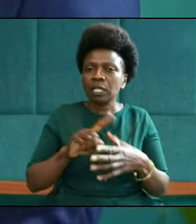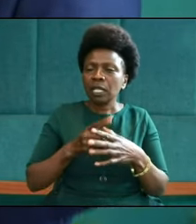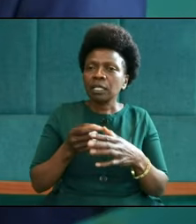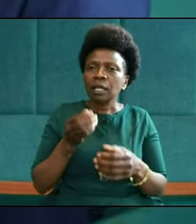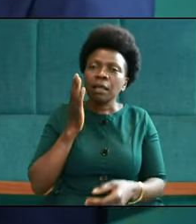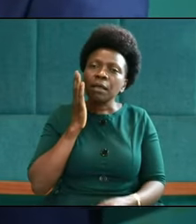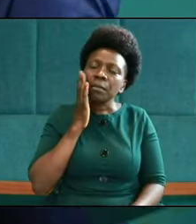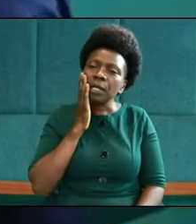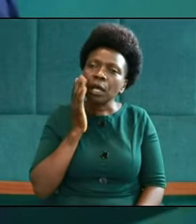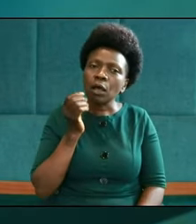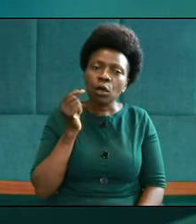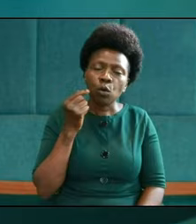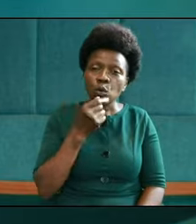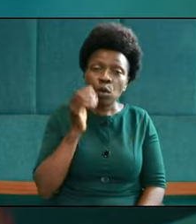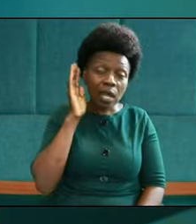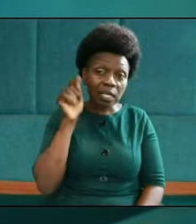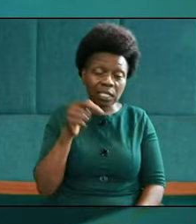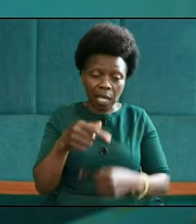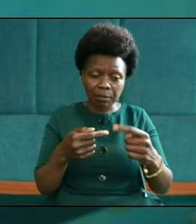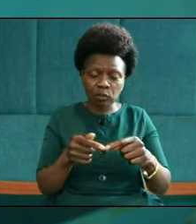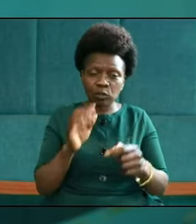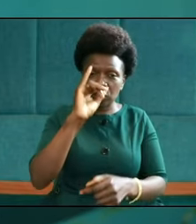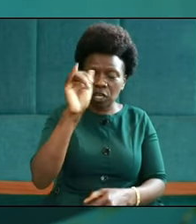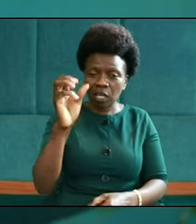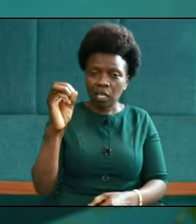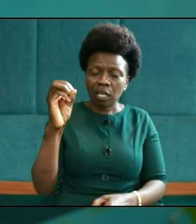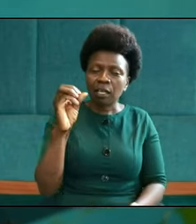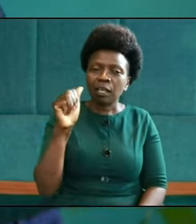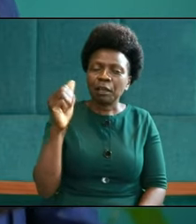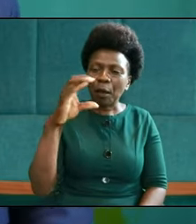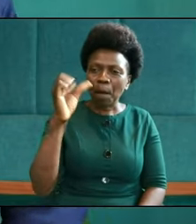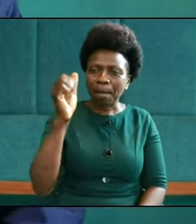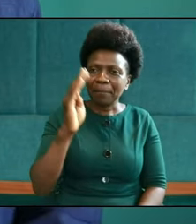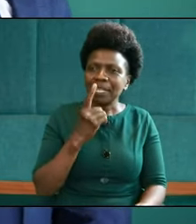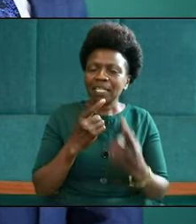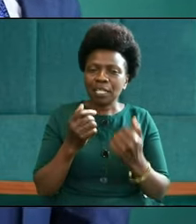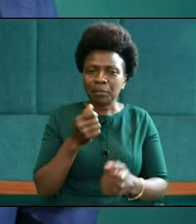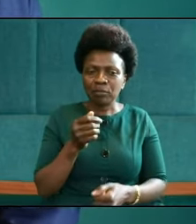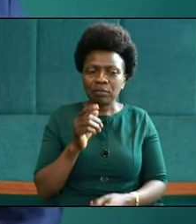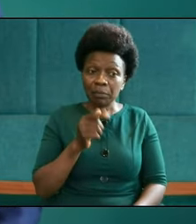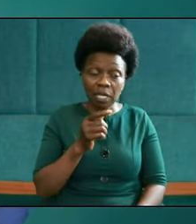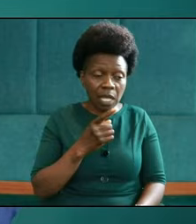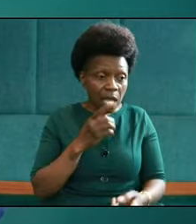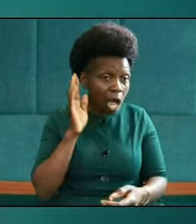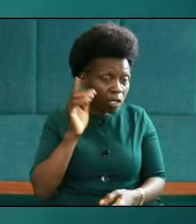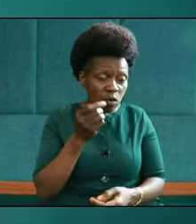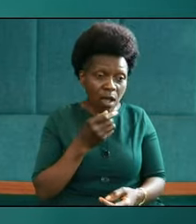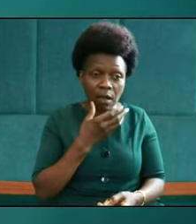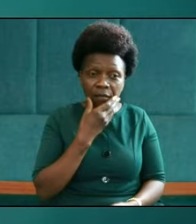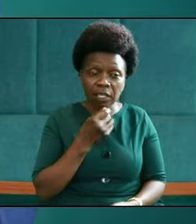who overheard this, comes to Jacob and tells him, I've heard your father talk to your